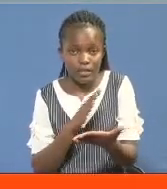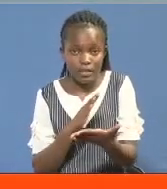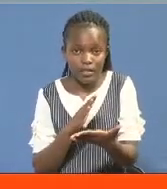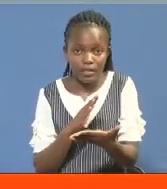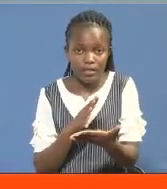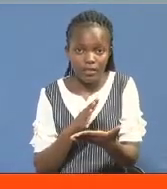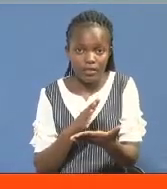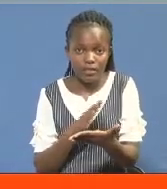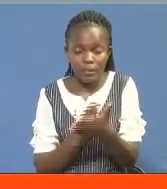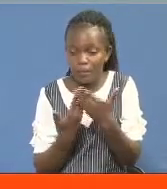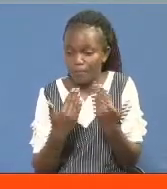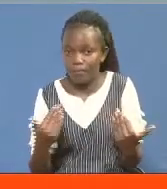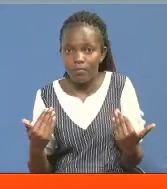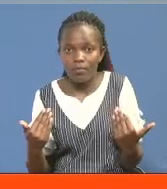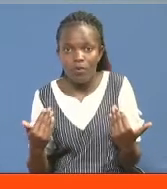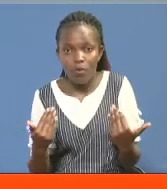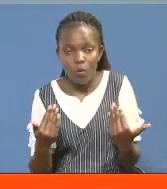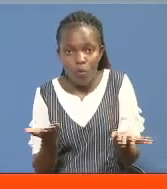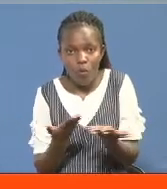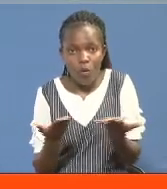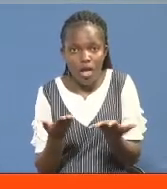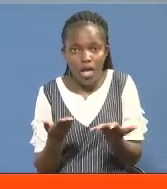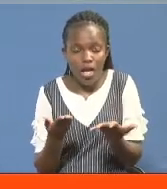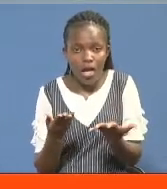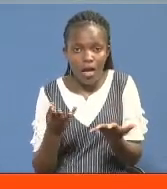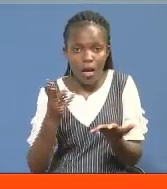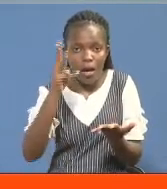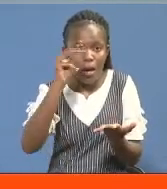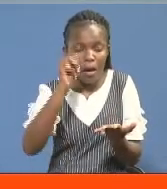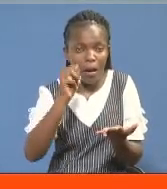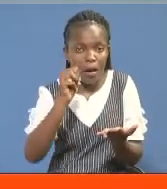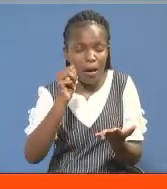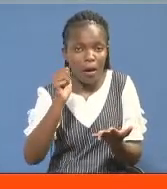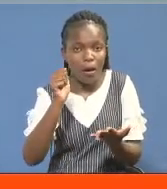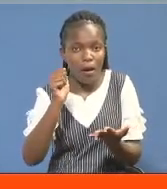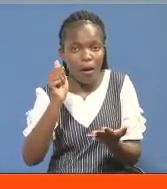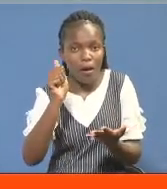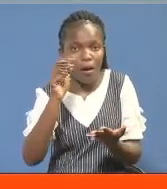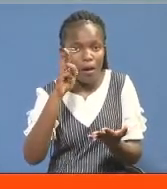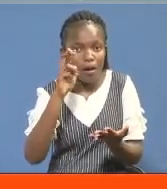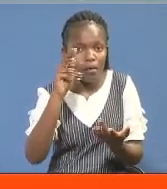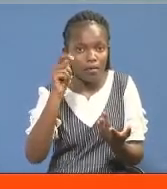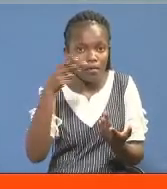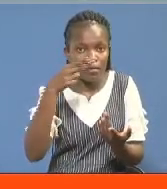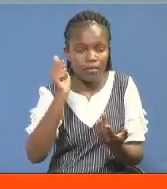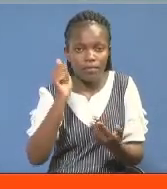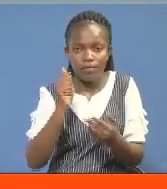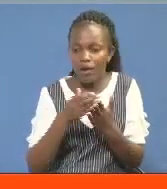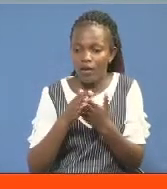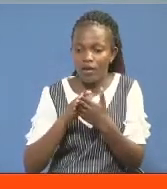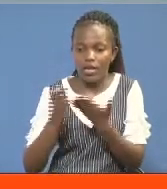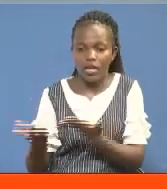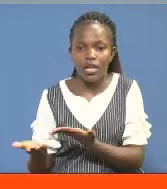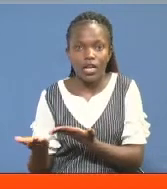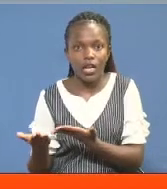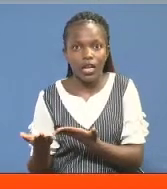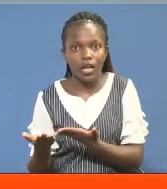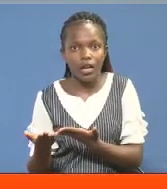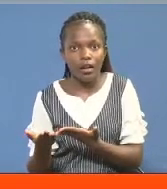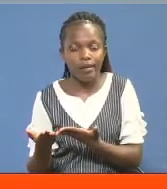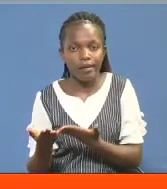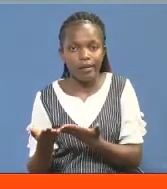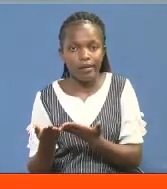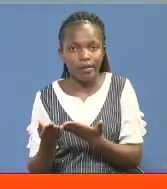Honorable Mother Karua has been out to criticize. Can we then say that these houses, the national houses, that is the